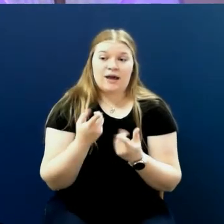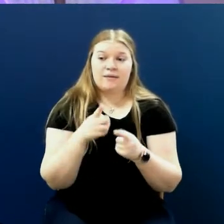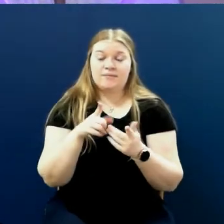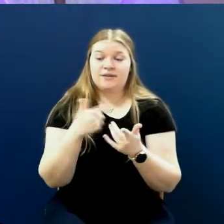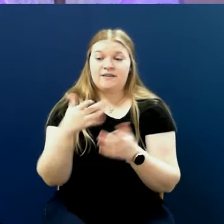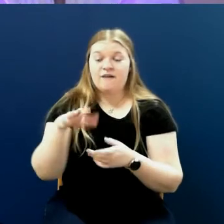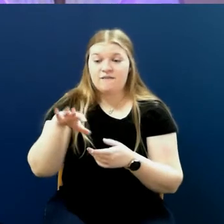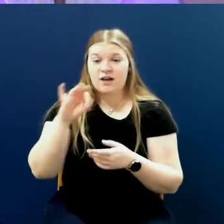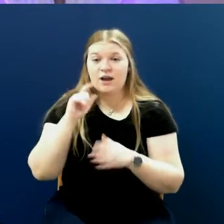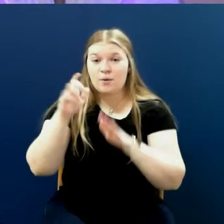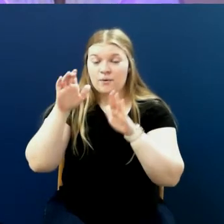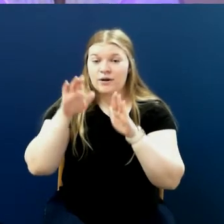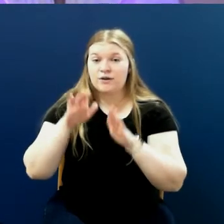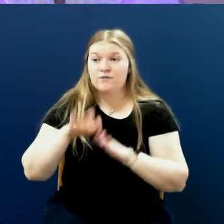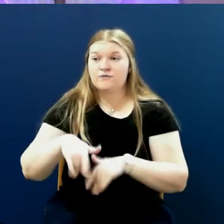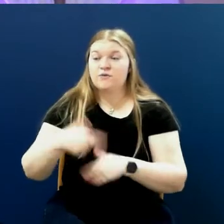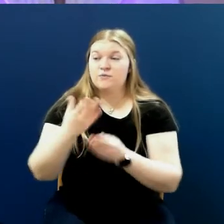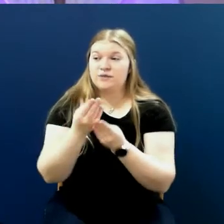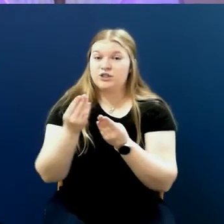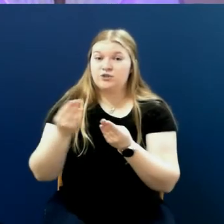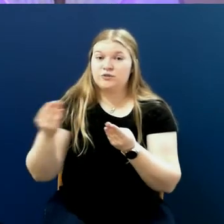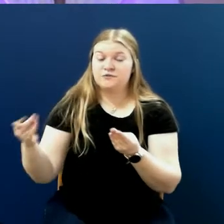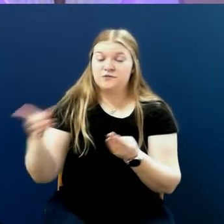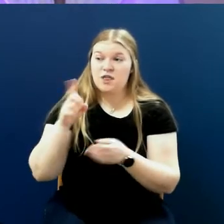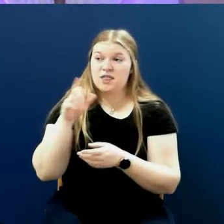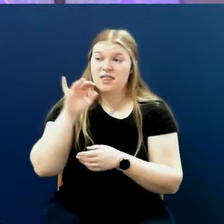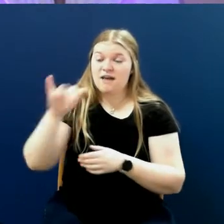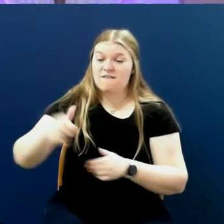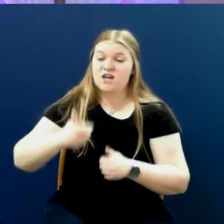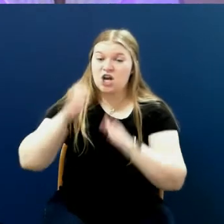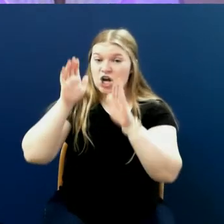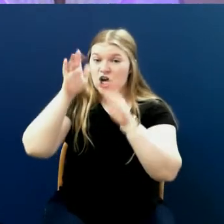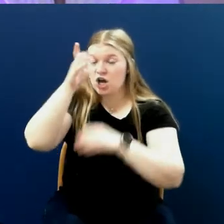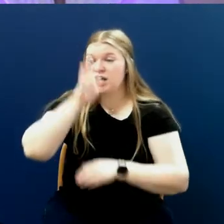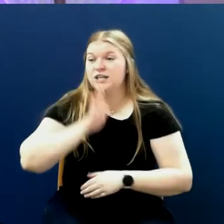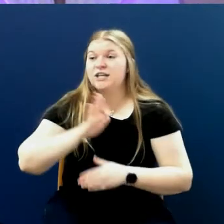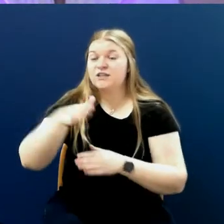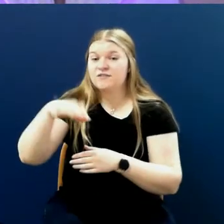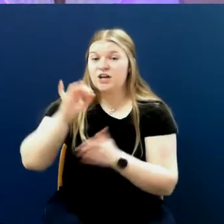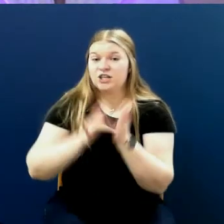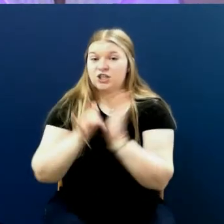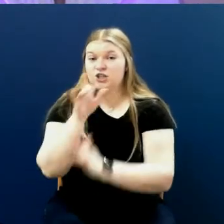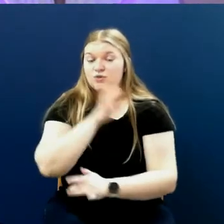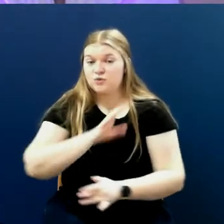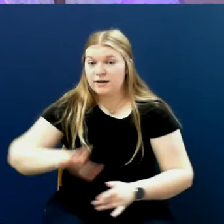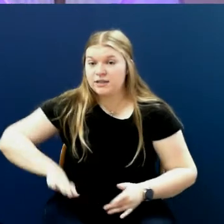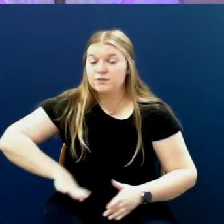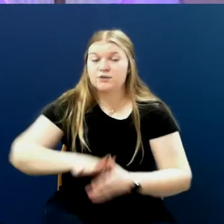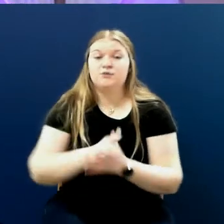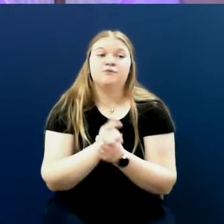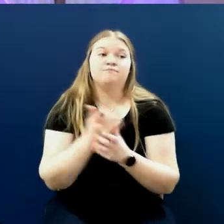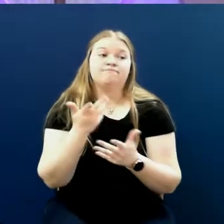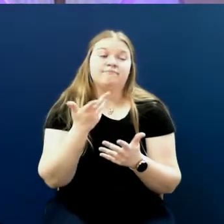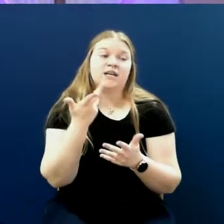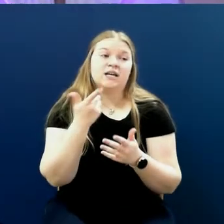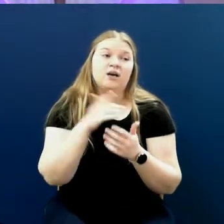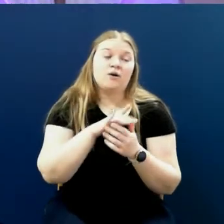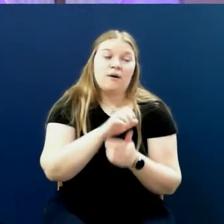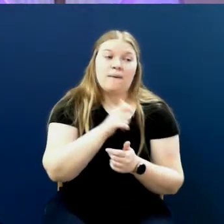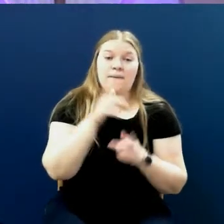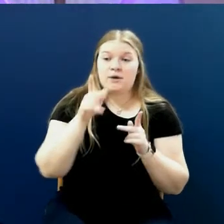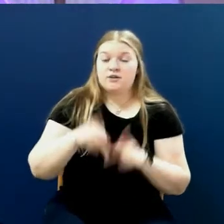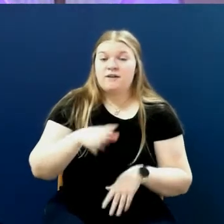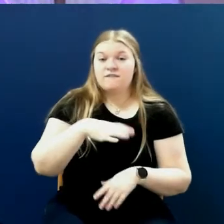a wonderful resource for life and godliness, and that's found in Jesus Christ. So just because one person